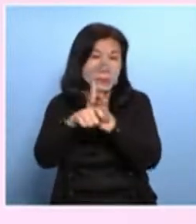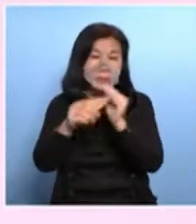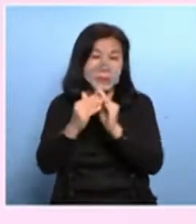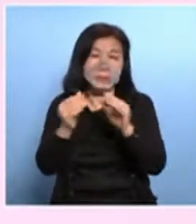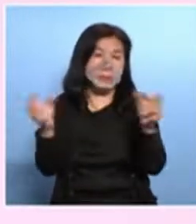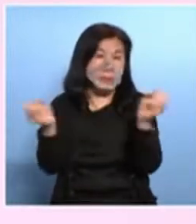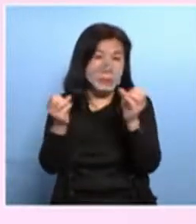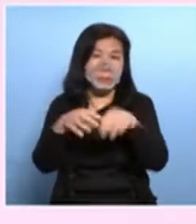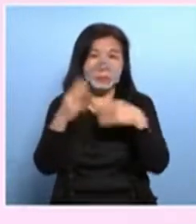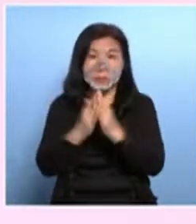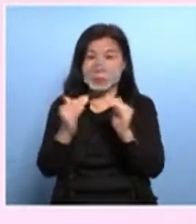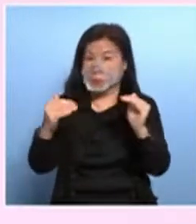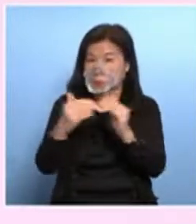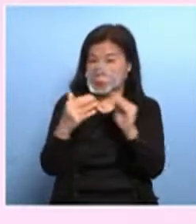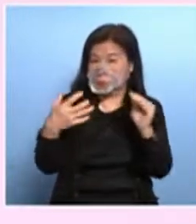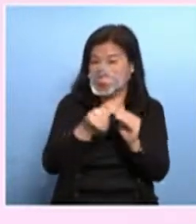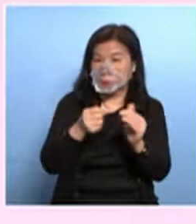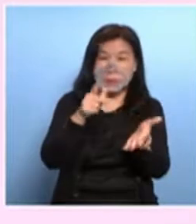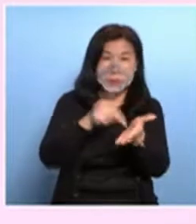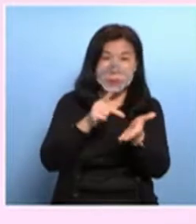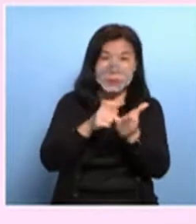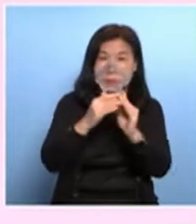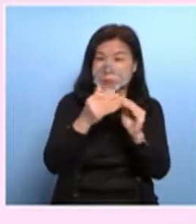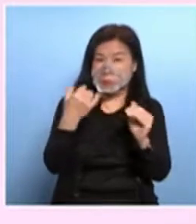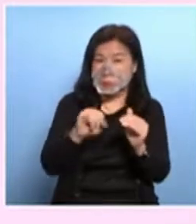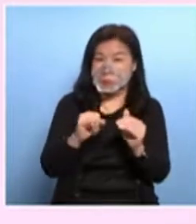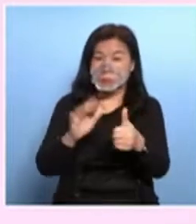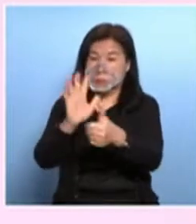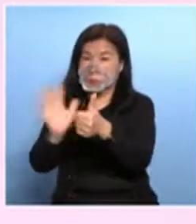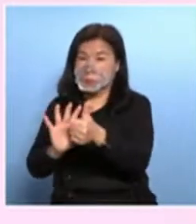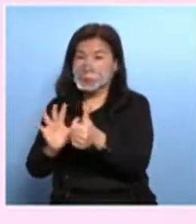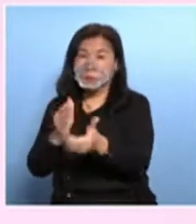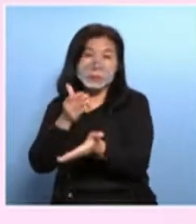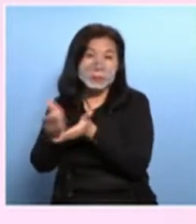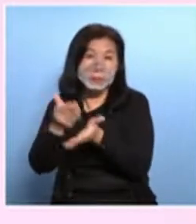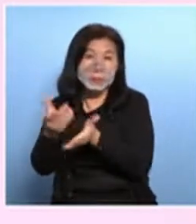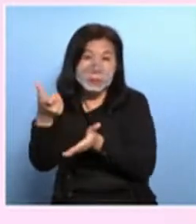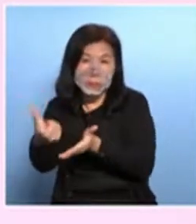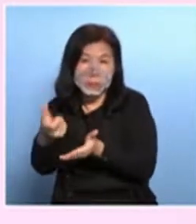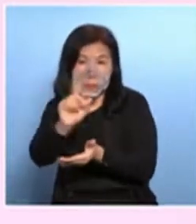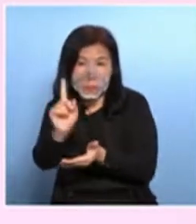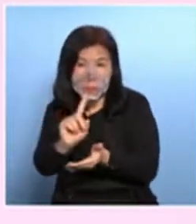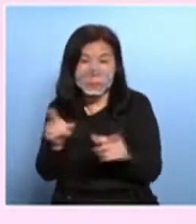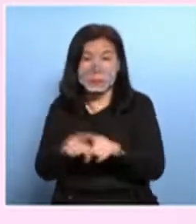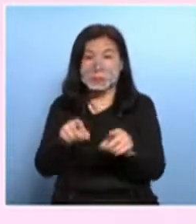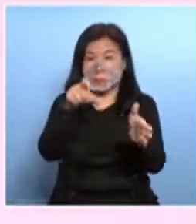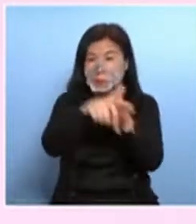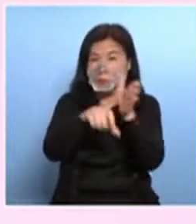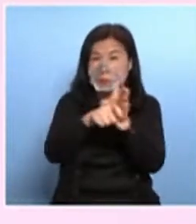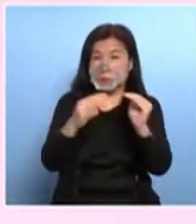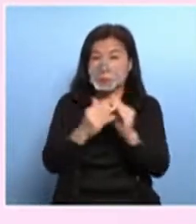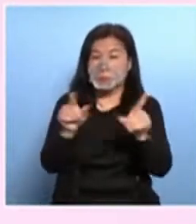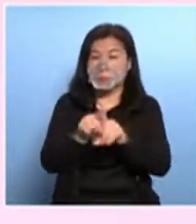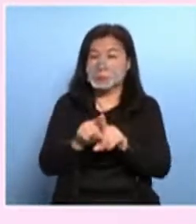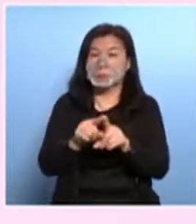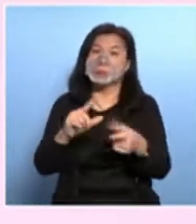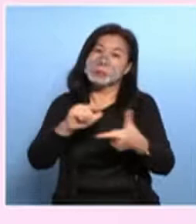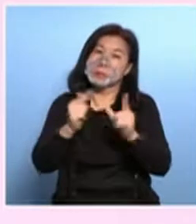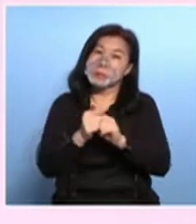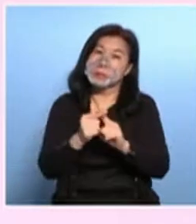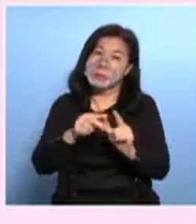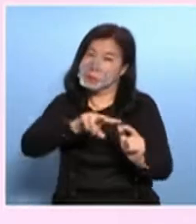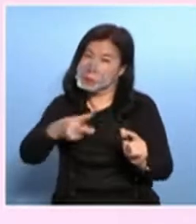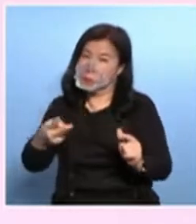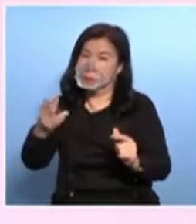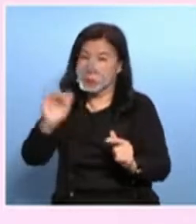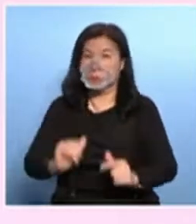help secure employment. HKMA will be in close communication with the banking sector, and banks will exercise flexibility if the